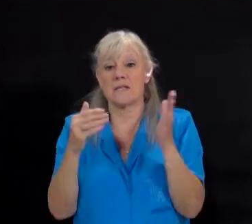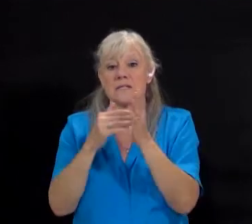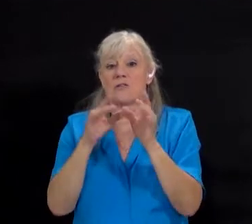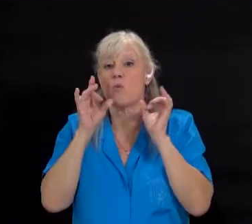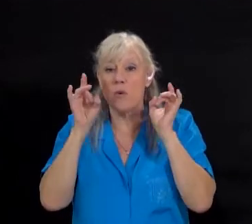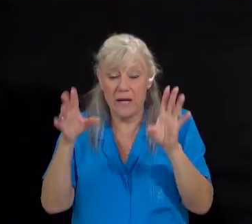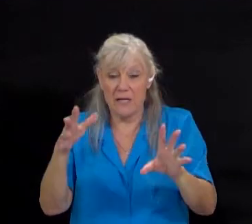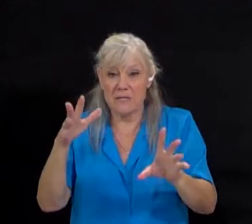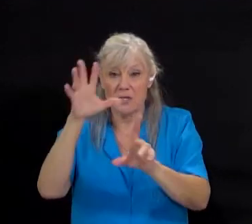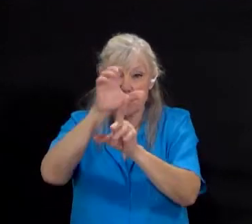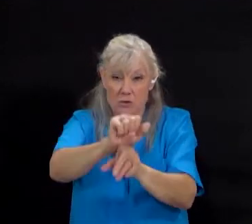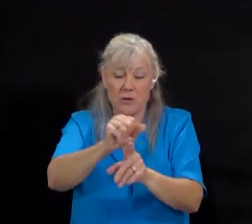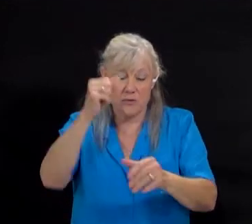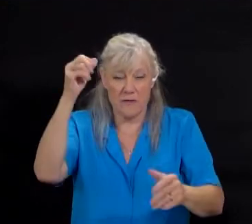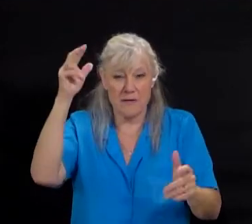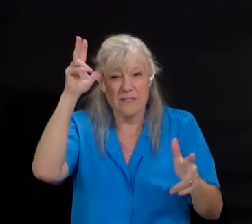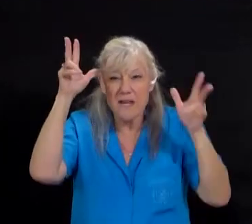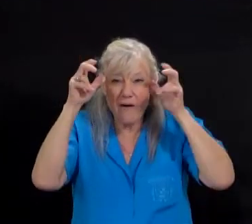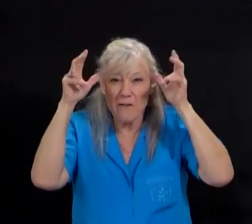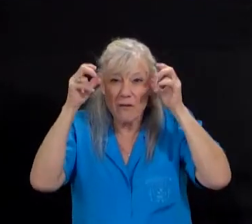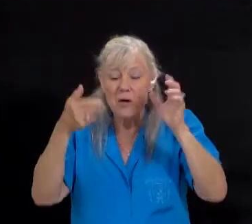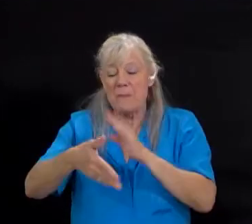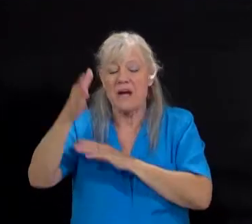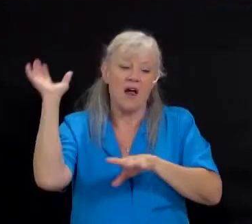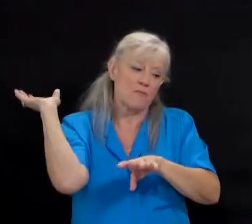and snares of the devil.